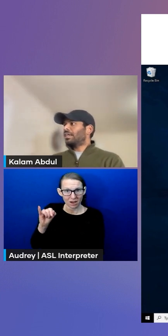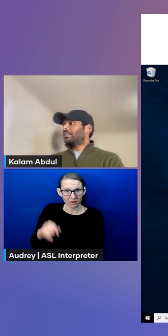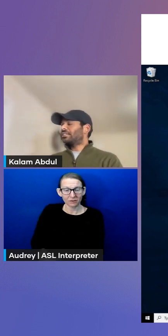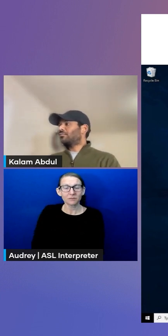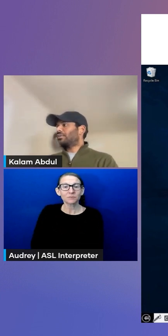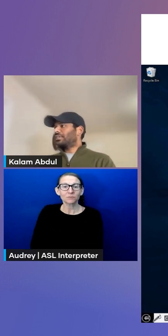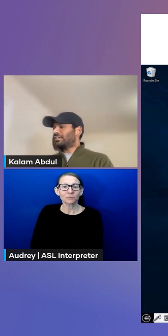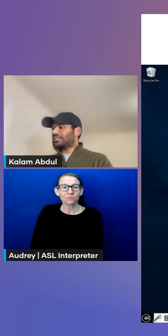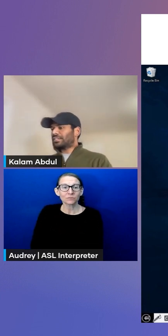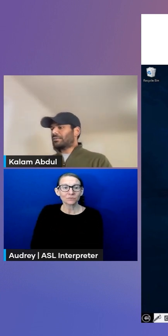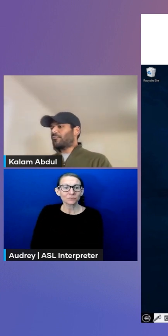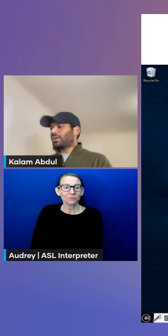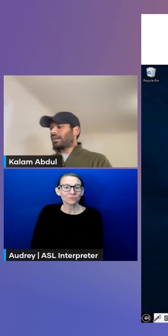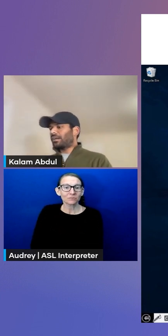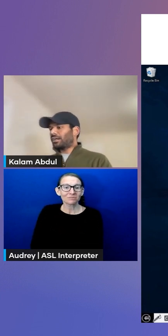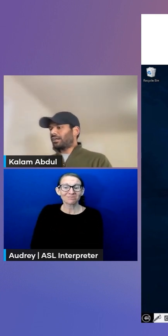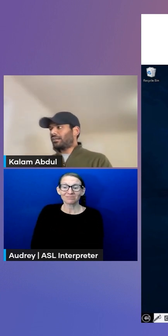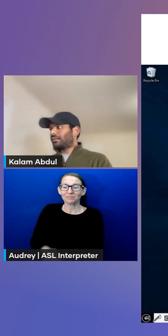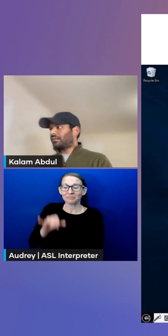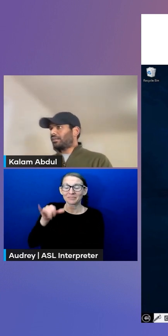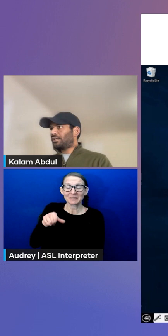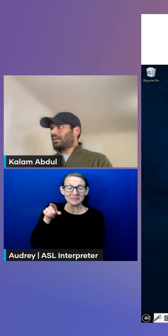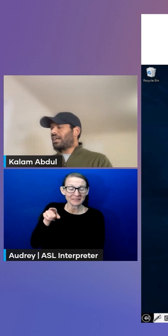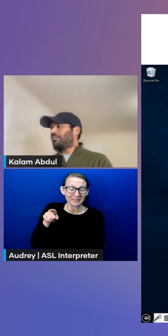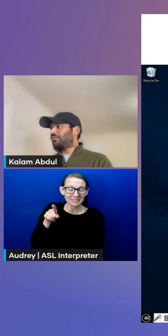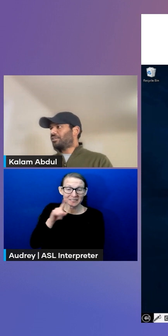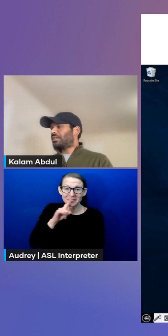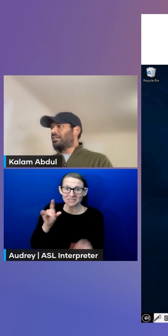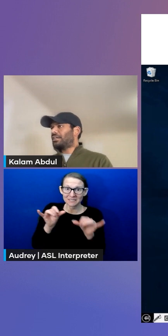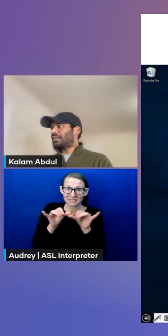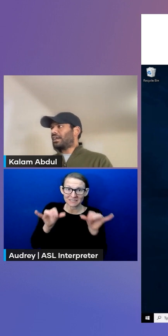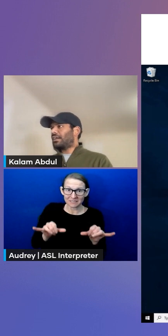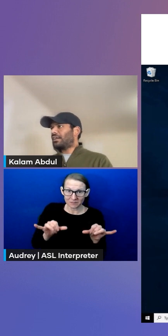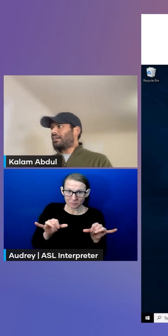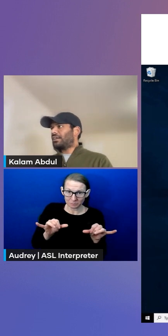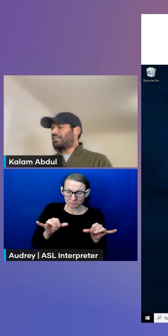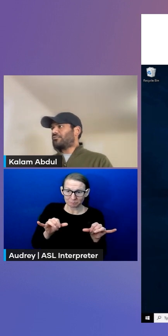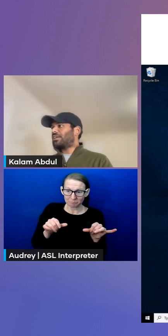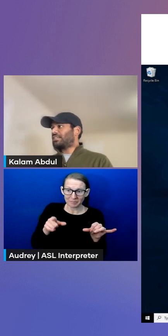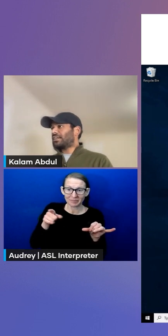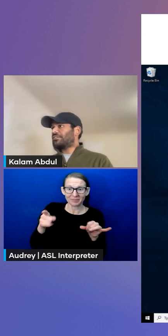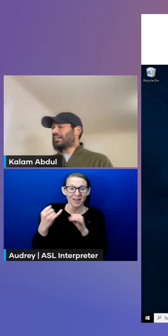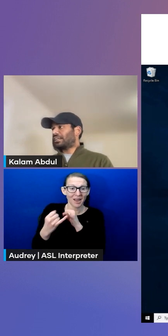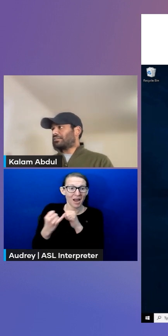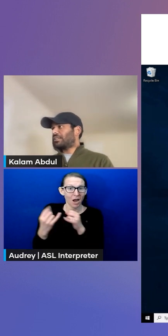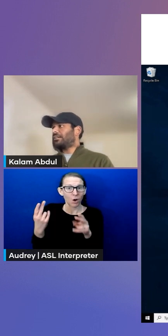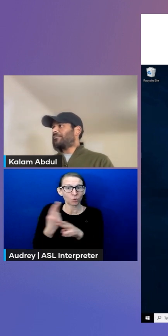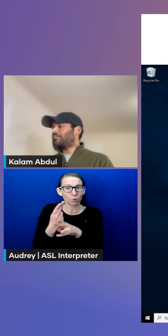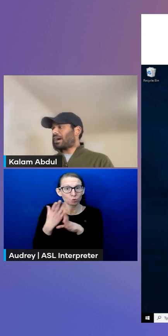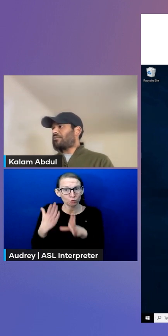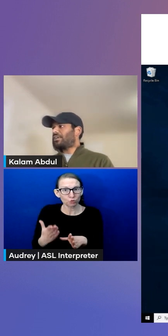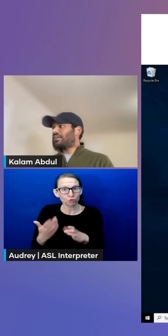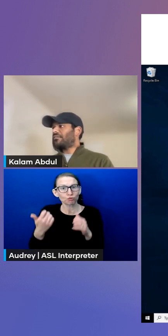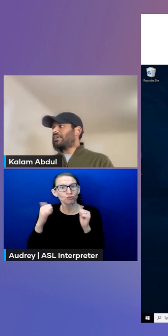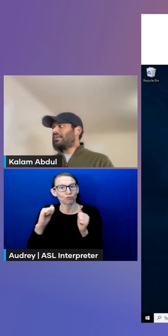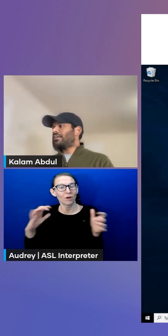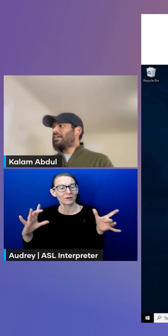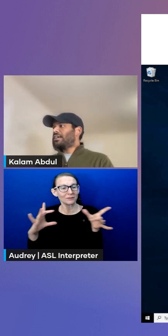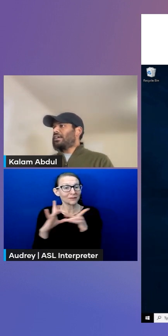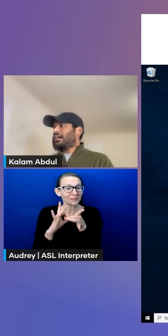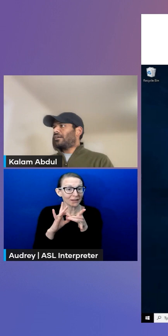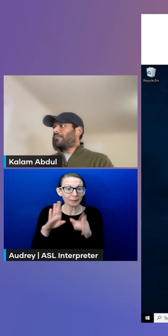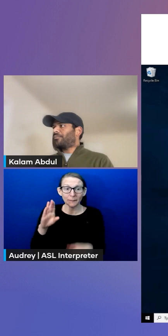user, this is the system where end user is where it's trying to connect to the boundary,